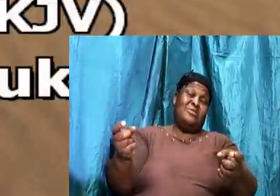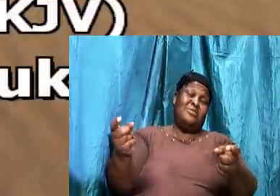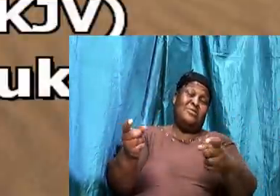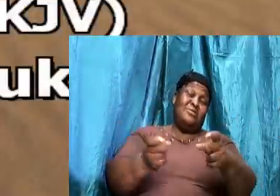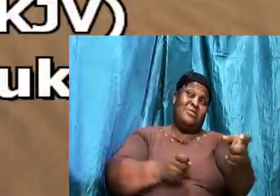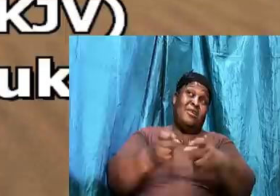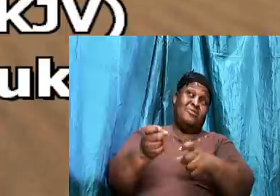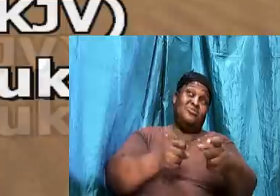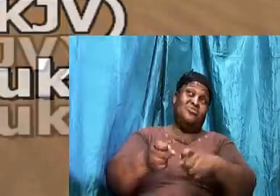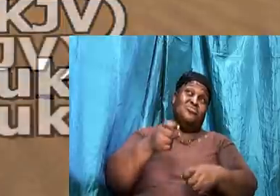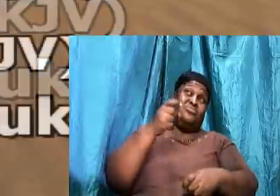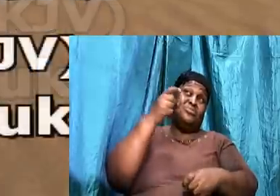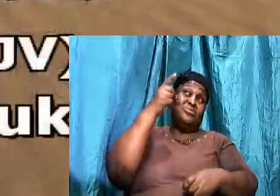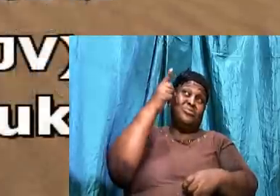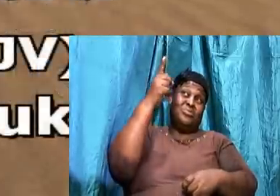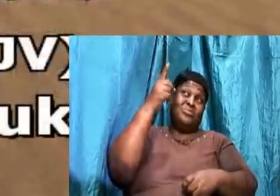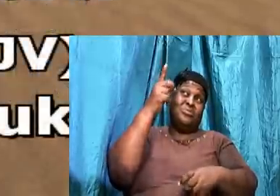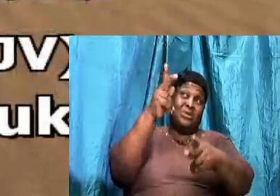To keep thee.